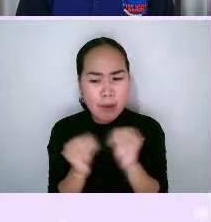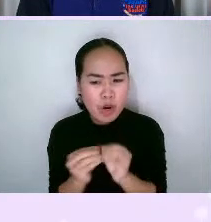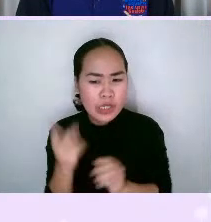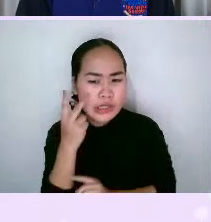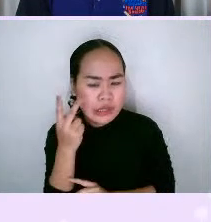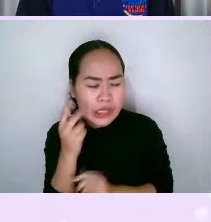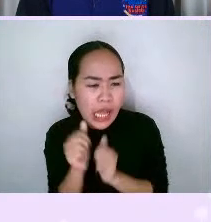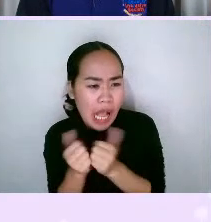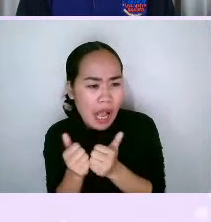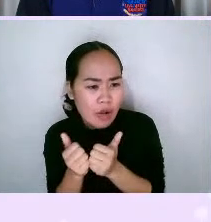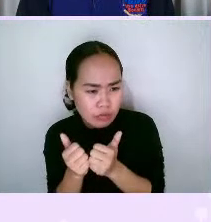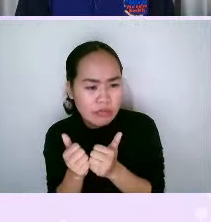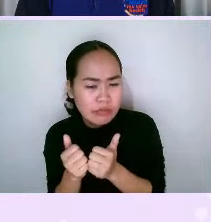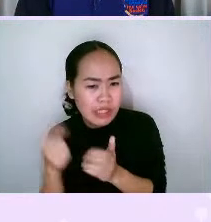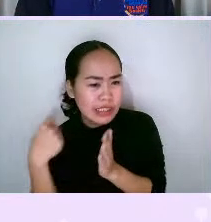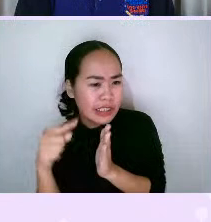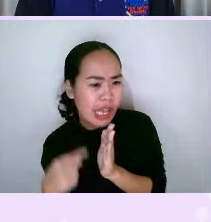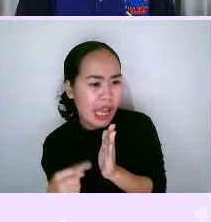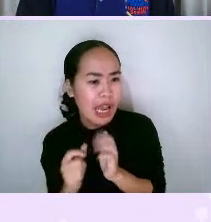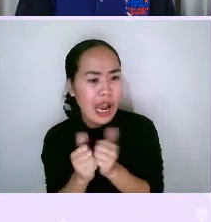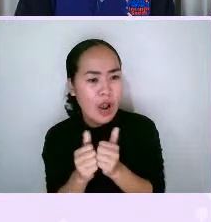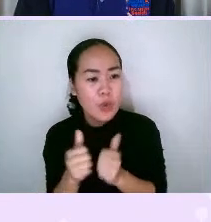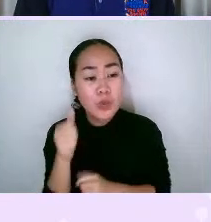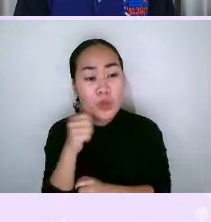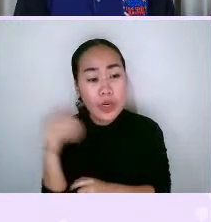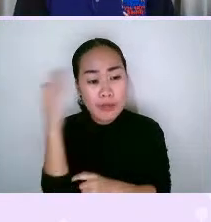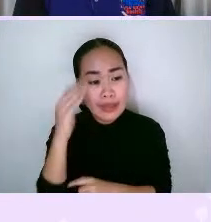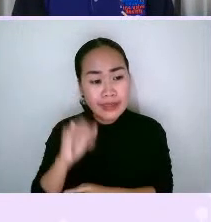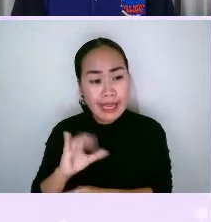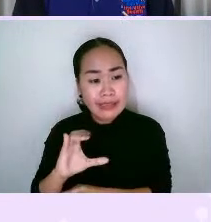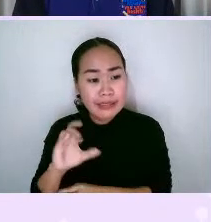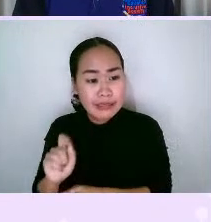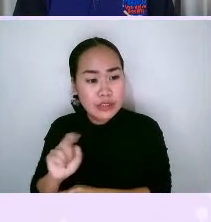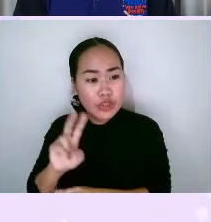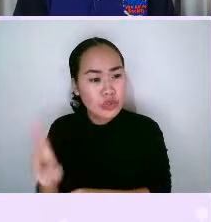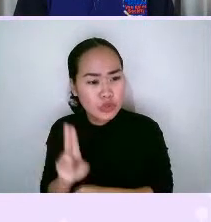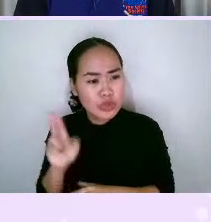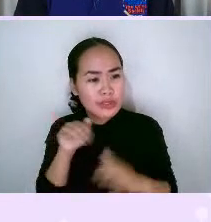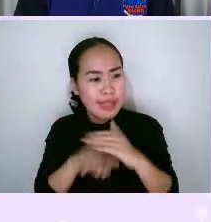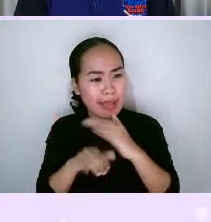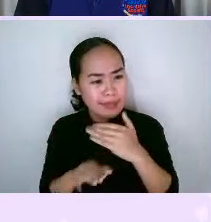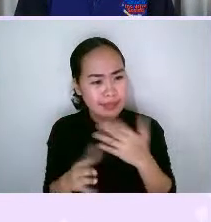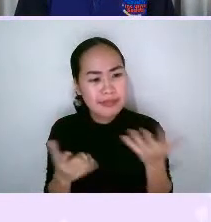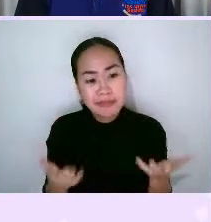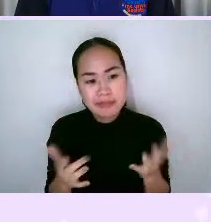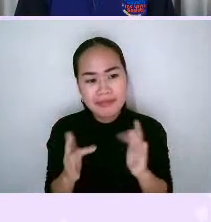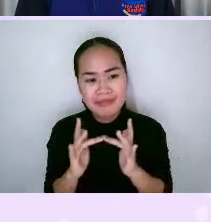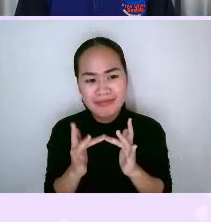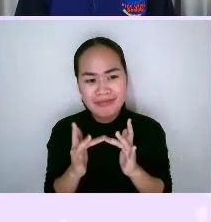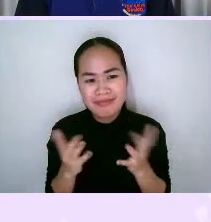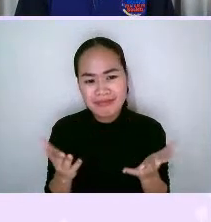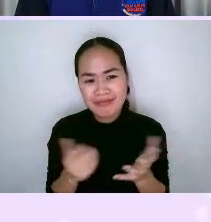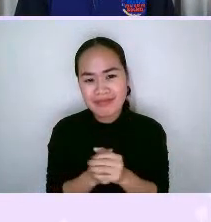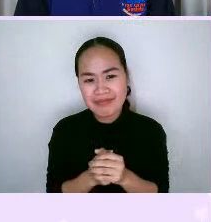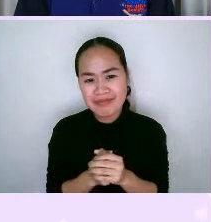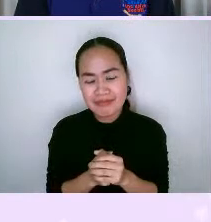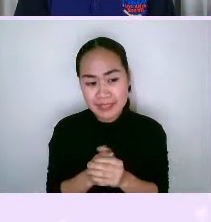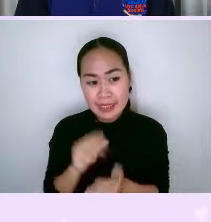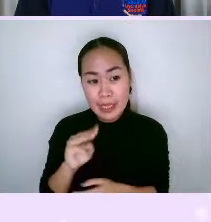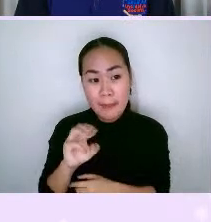napapakinabangan ng mga kababaihan ang ICT at technology? To discuss this, we have Ms. Jacqueline J.